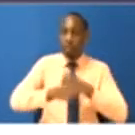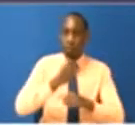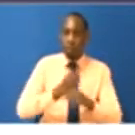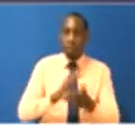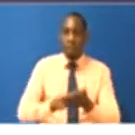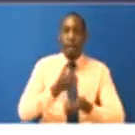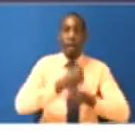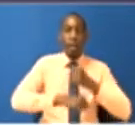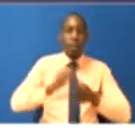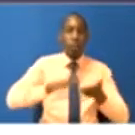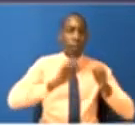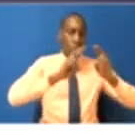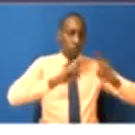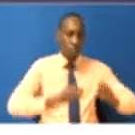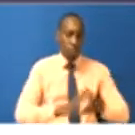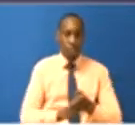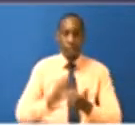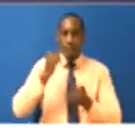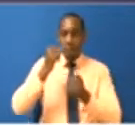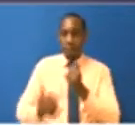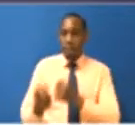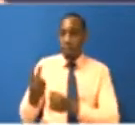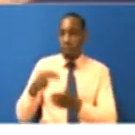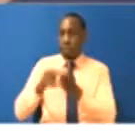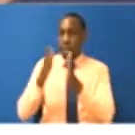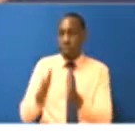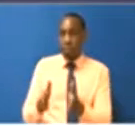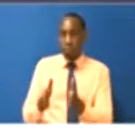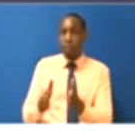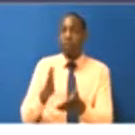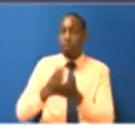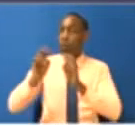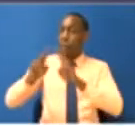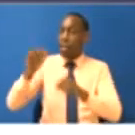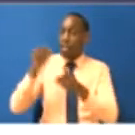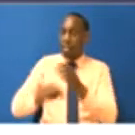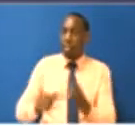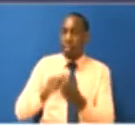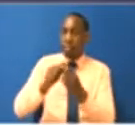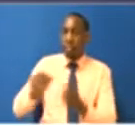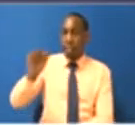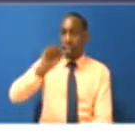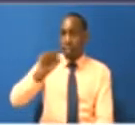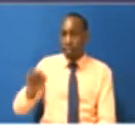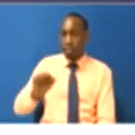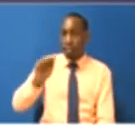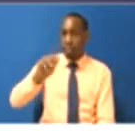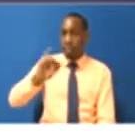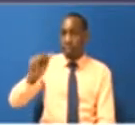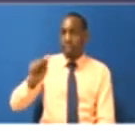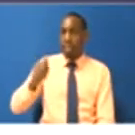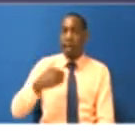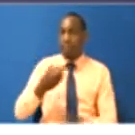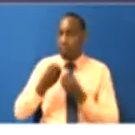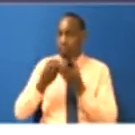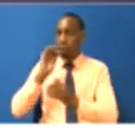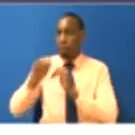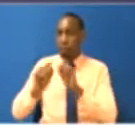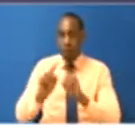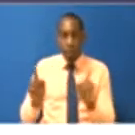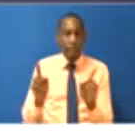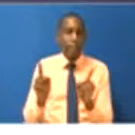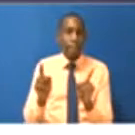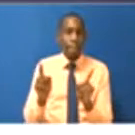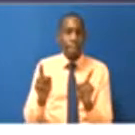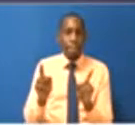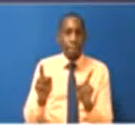just a little more research the two final candidates definitely did their homework especially sakaija has the information and all that stuff but